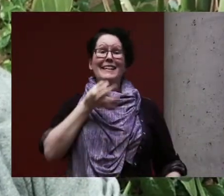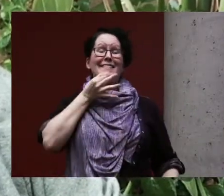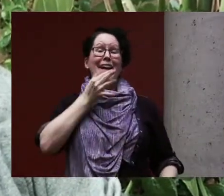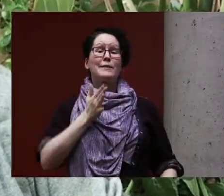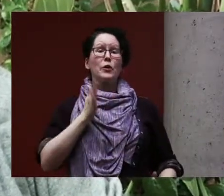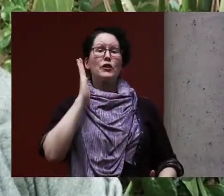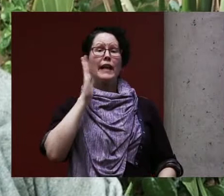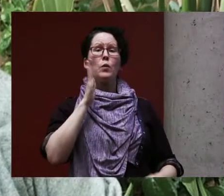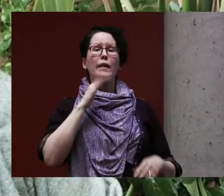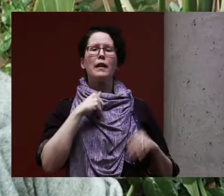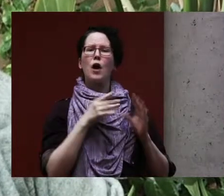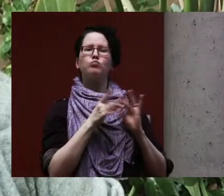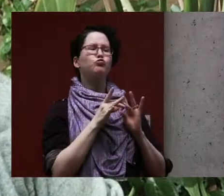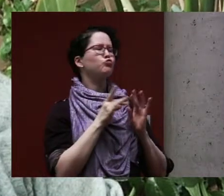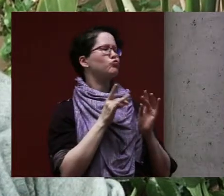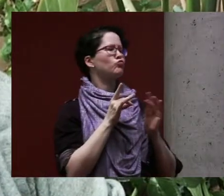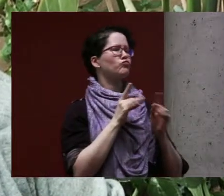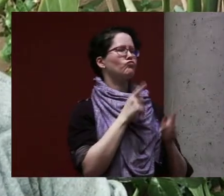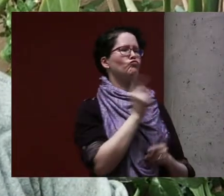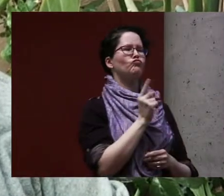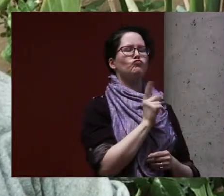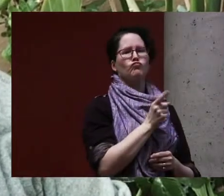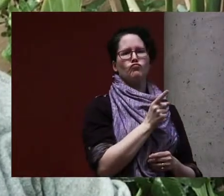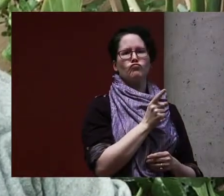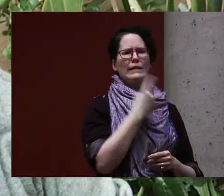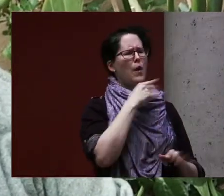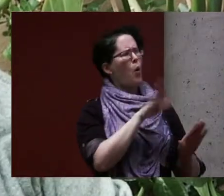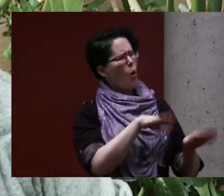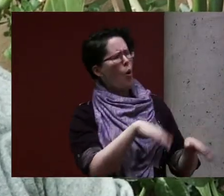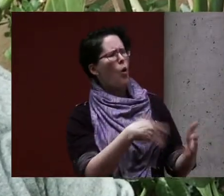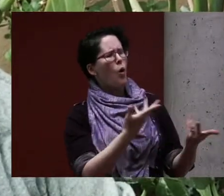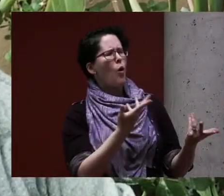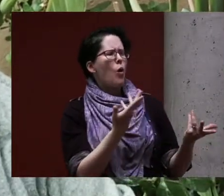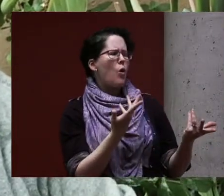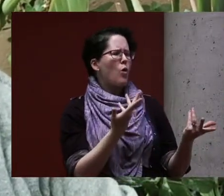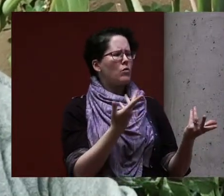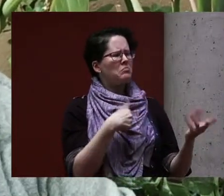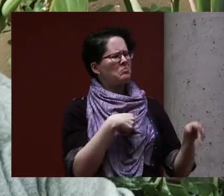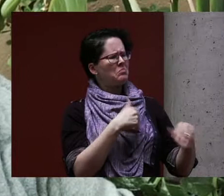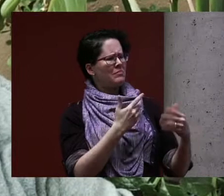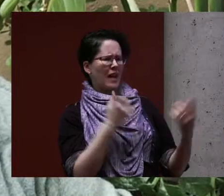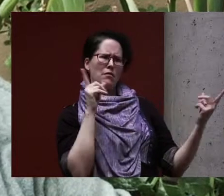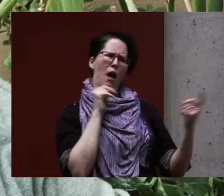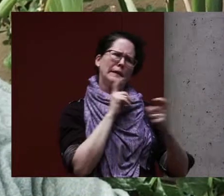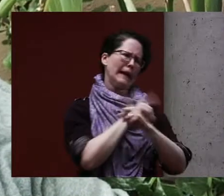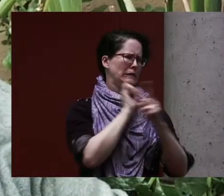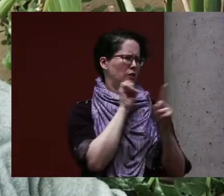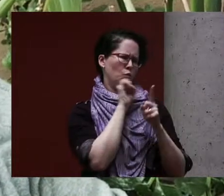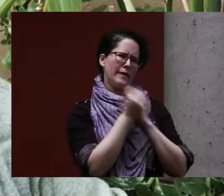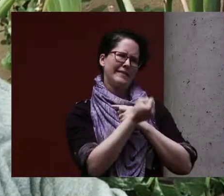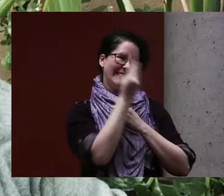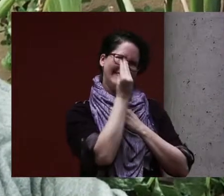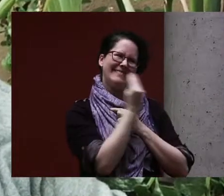from their boardroom briefings, and they will assure us that this is more